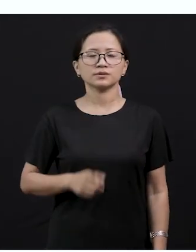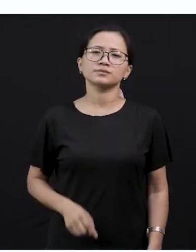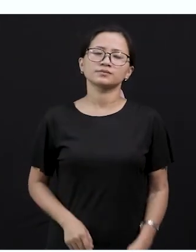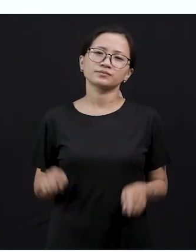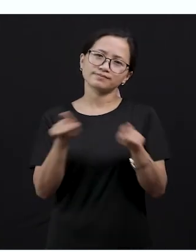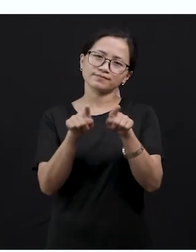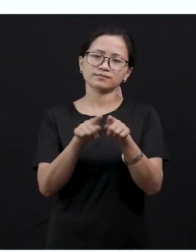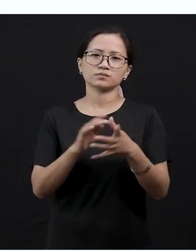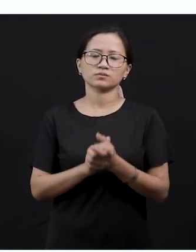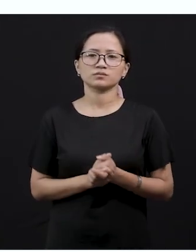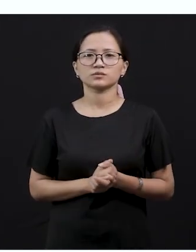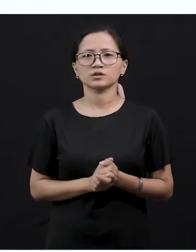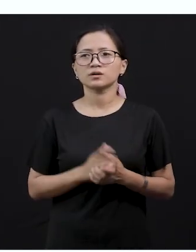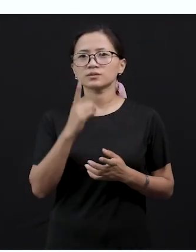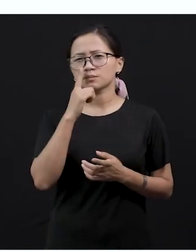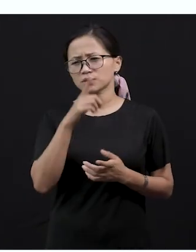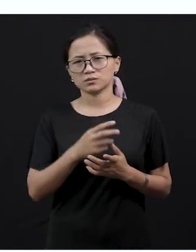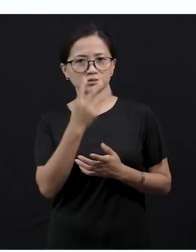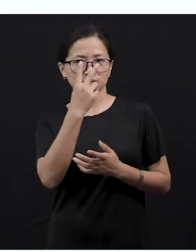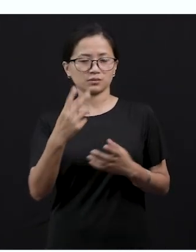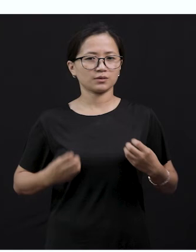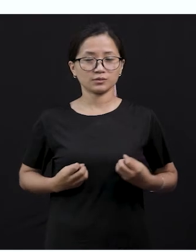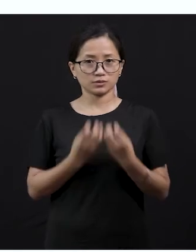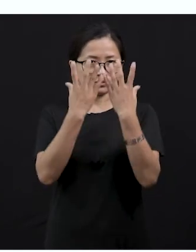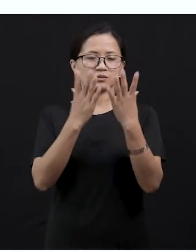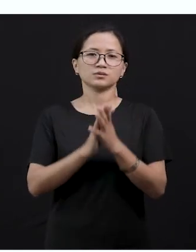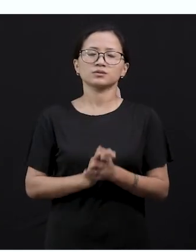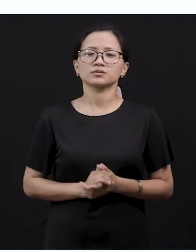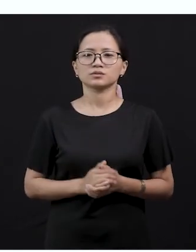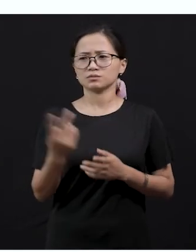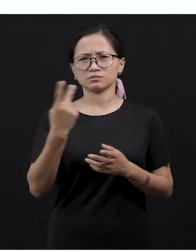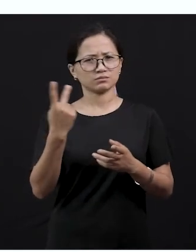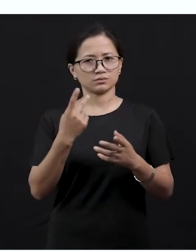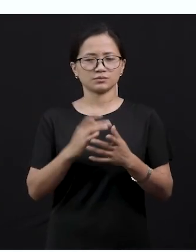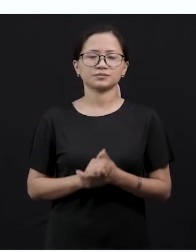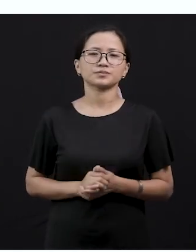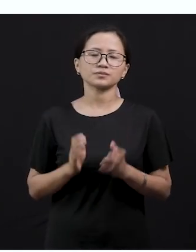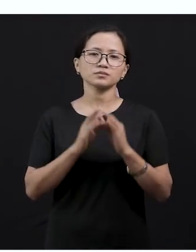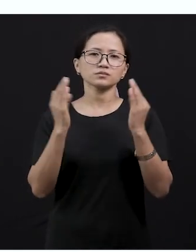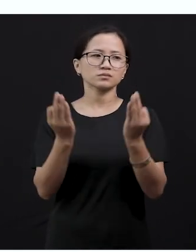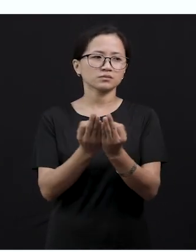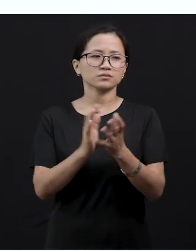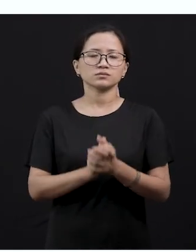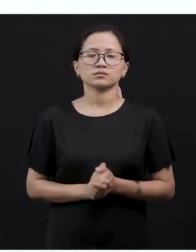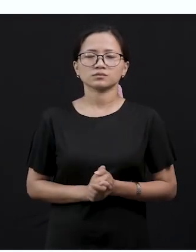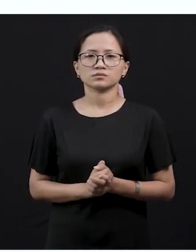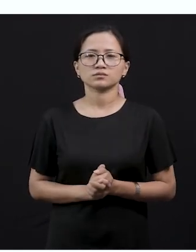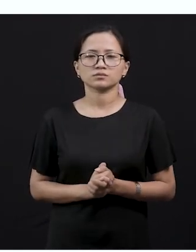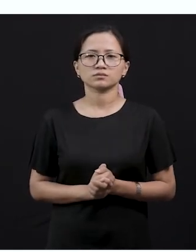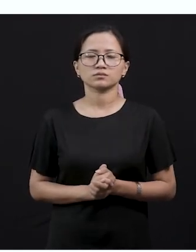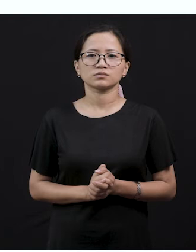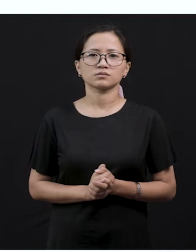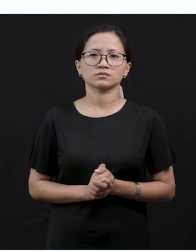that, and your mother is also happy to see you, right? Just like that, the family, Mrs. March family,